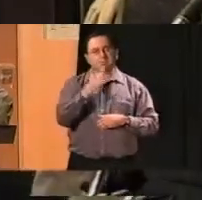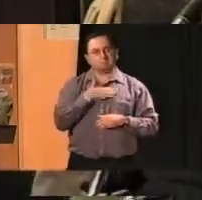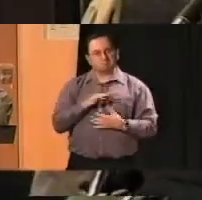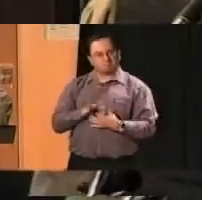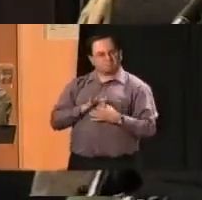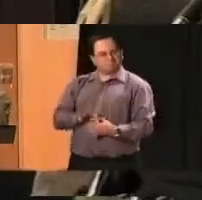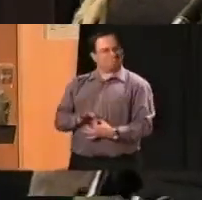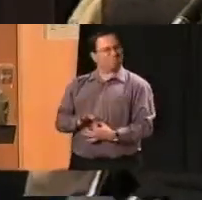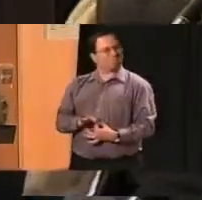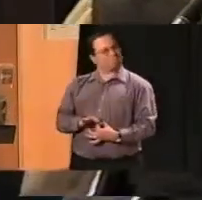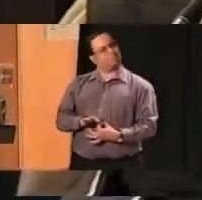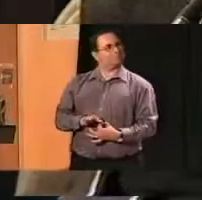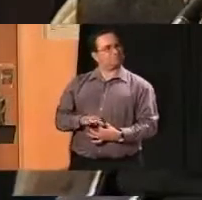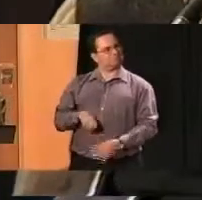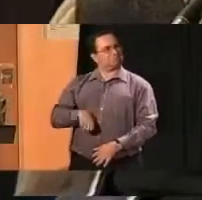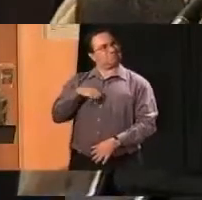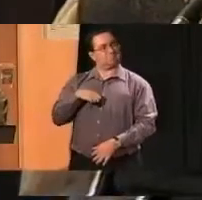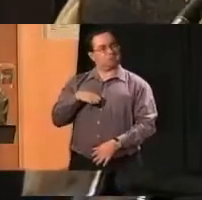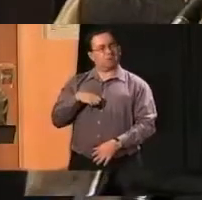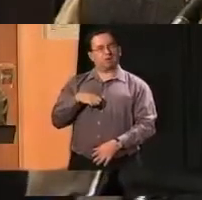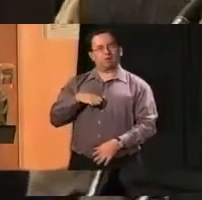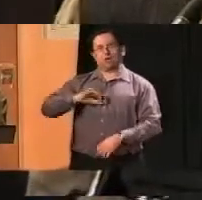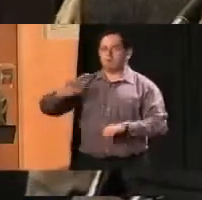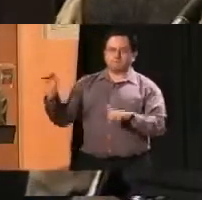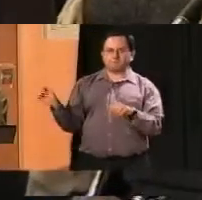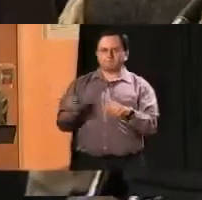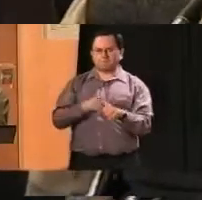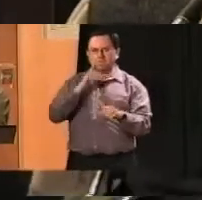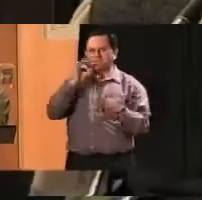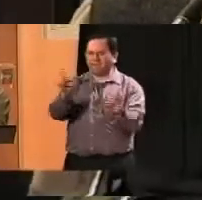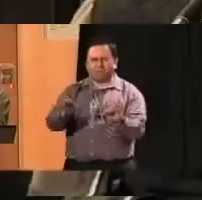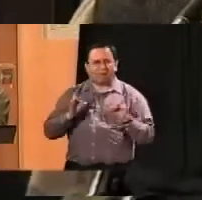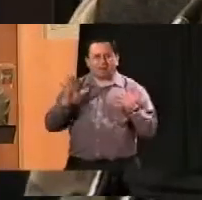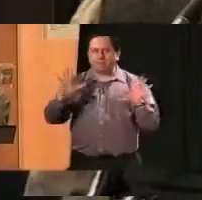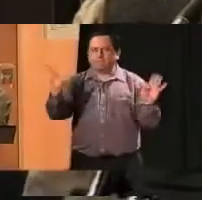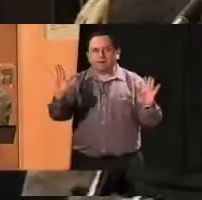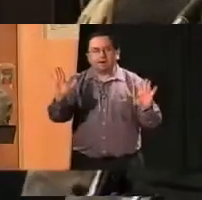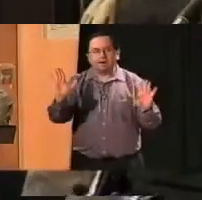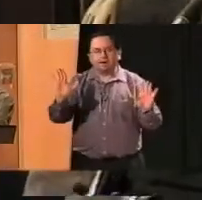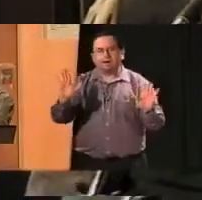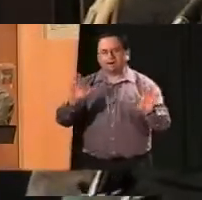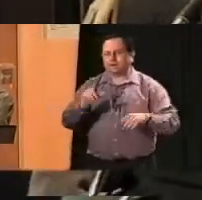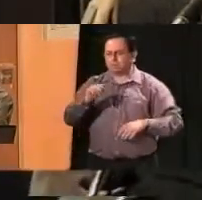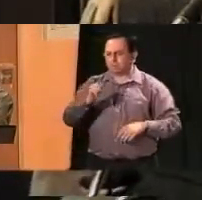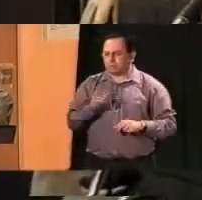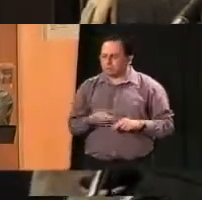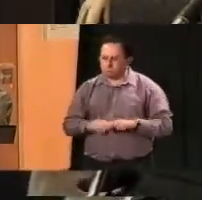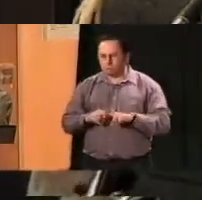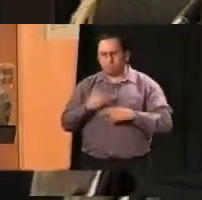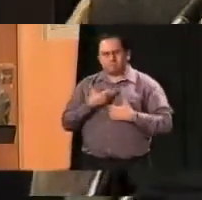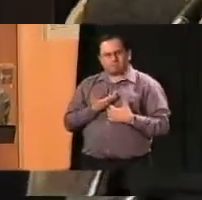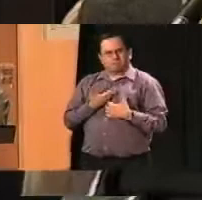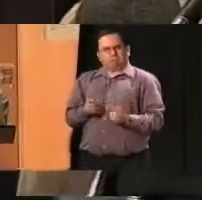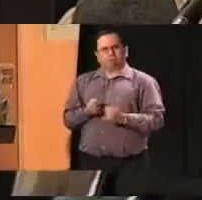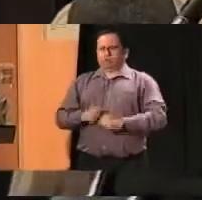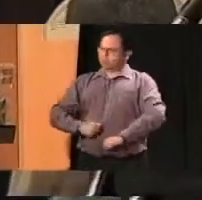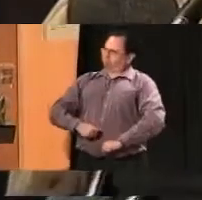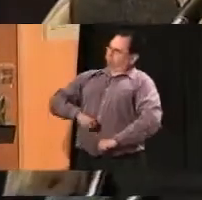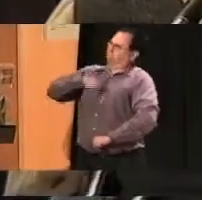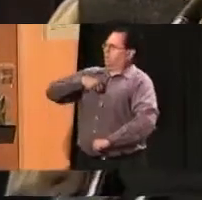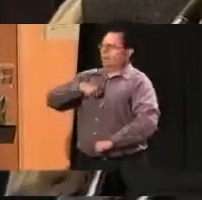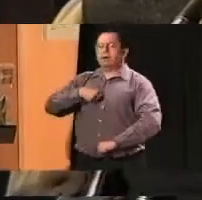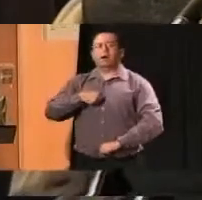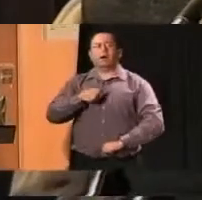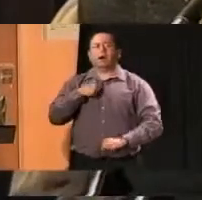friend. It wasn't the beast I'd first thought. It had strength to send. It taught me how